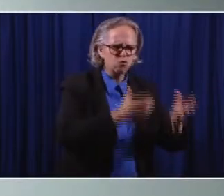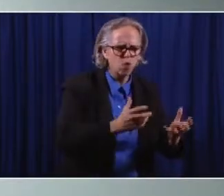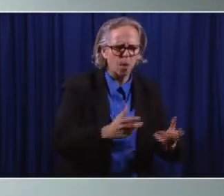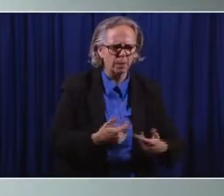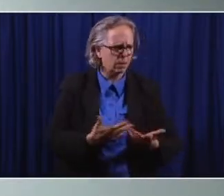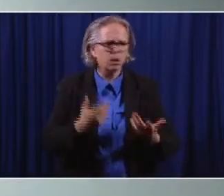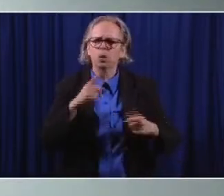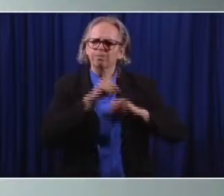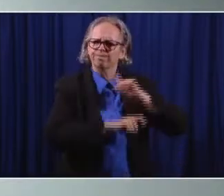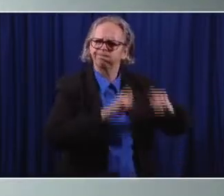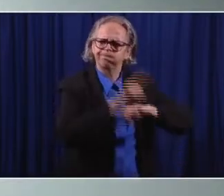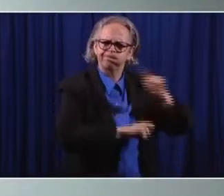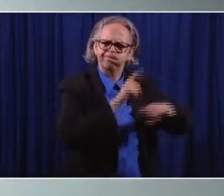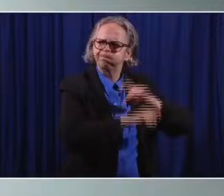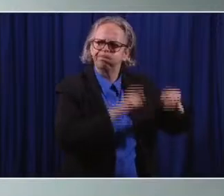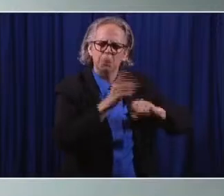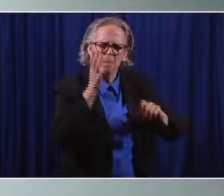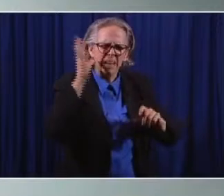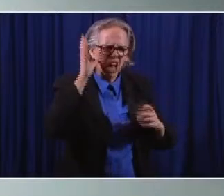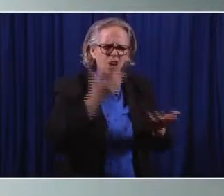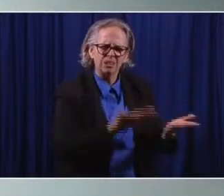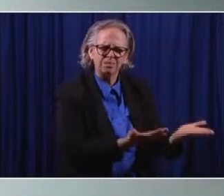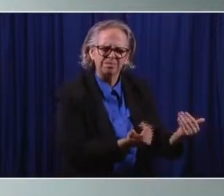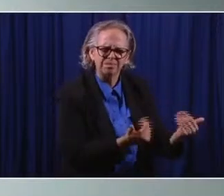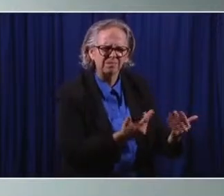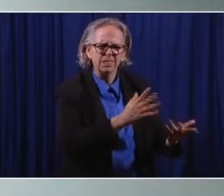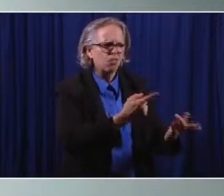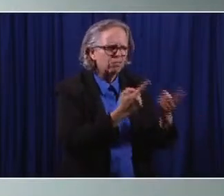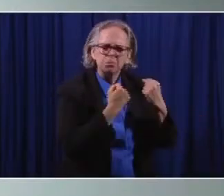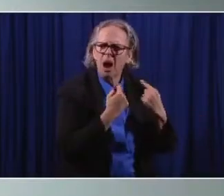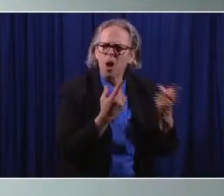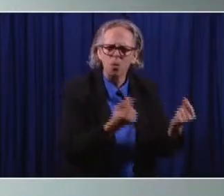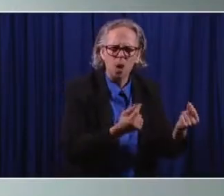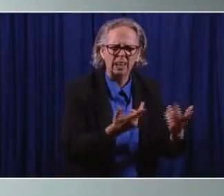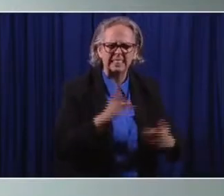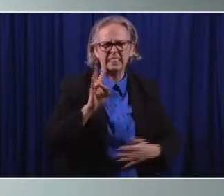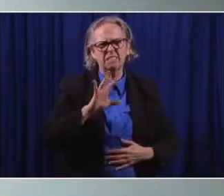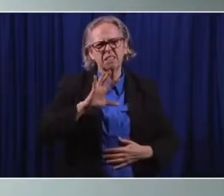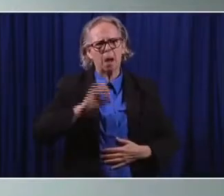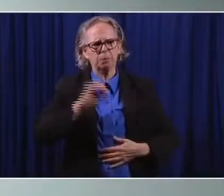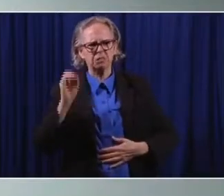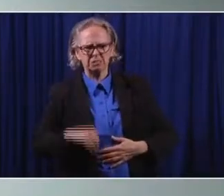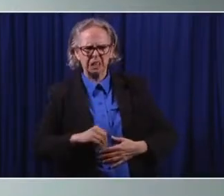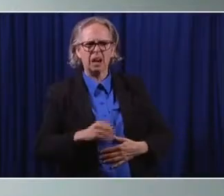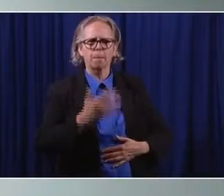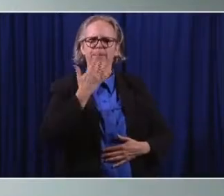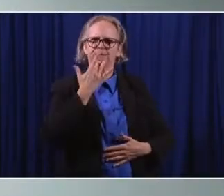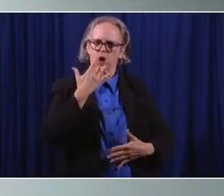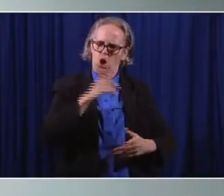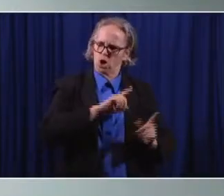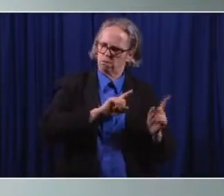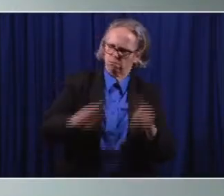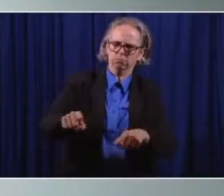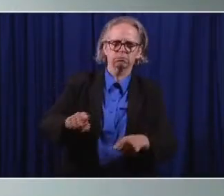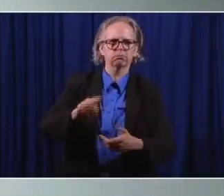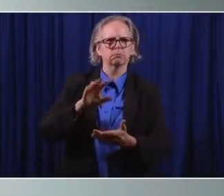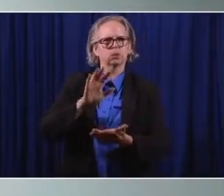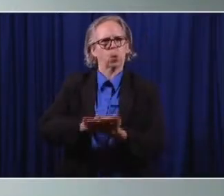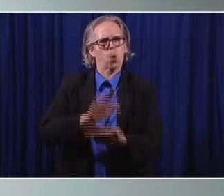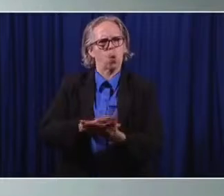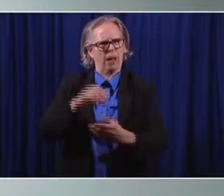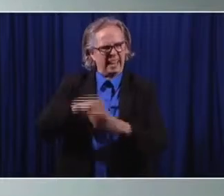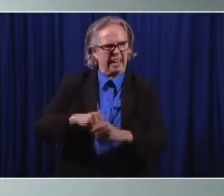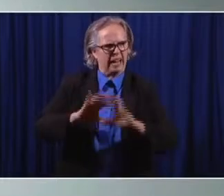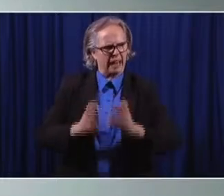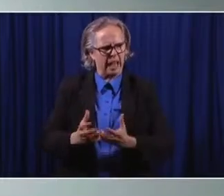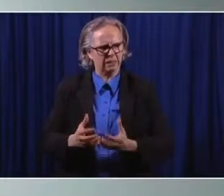parents wanted our students to come back into school. And we heard from parents that felt that they